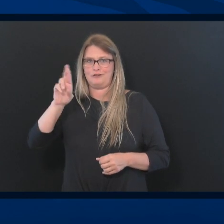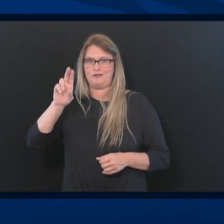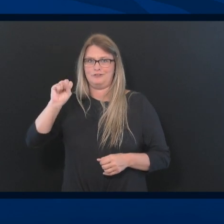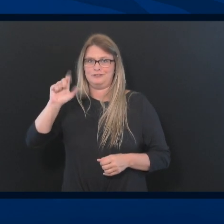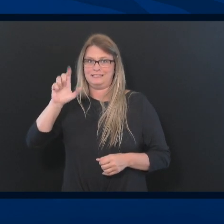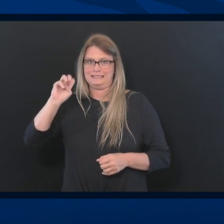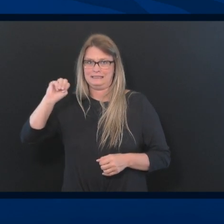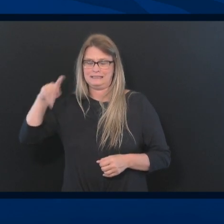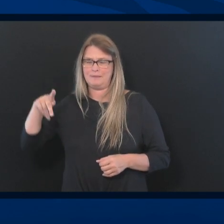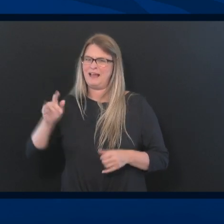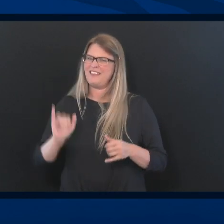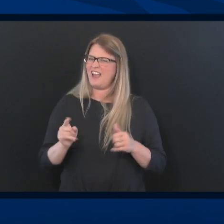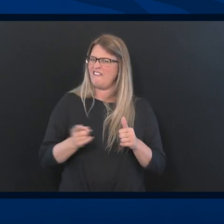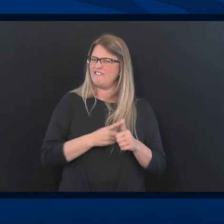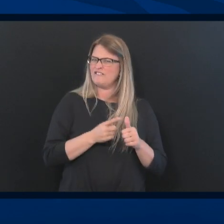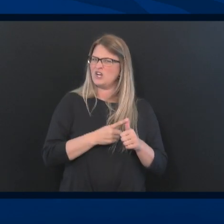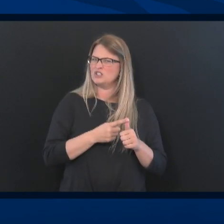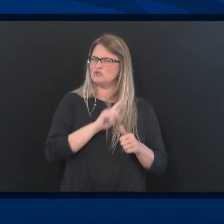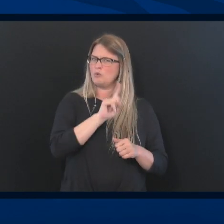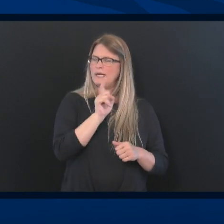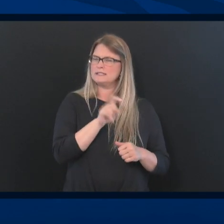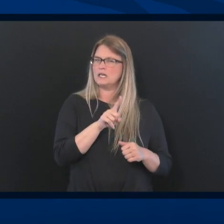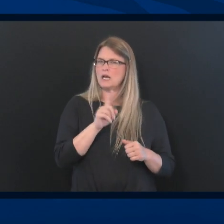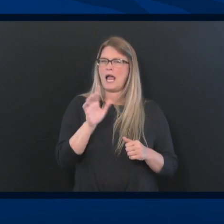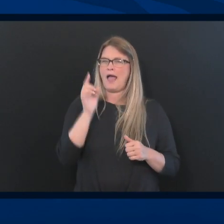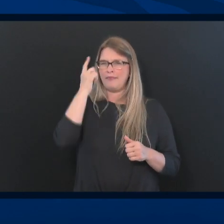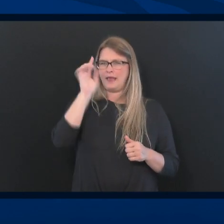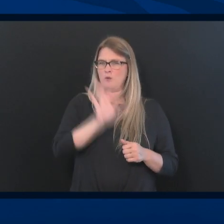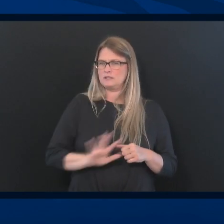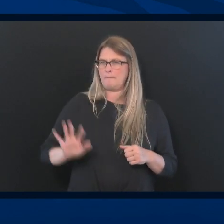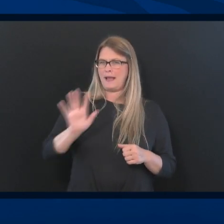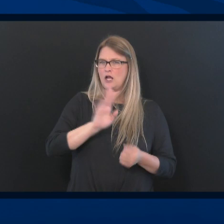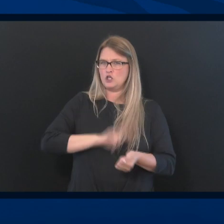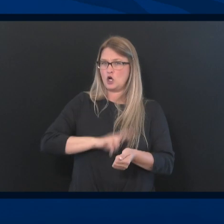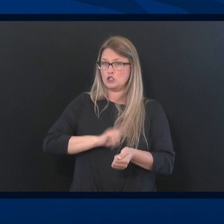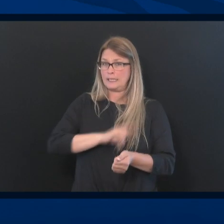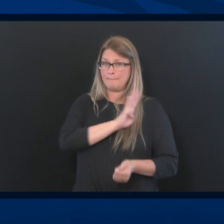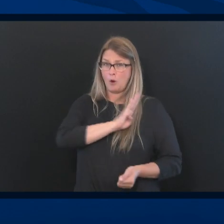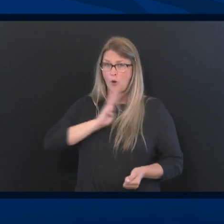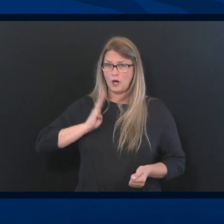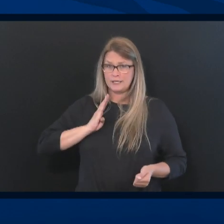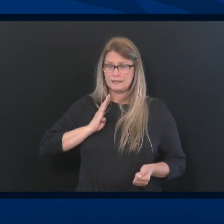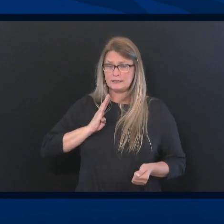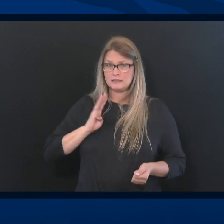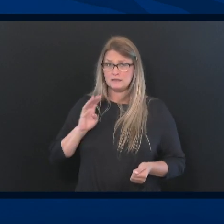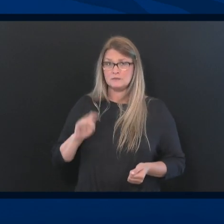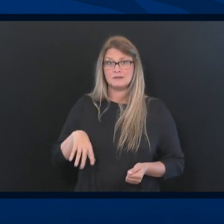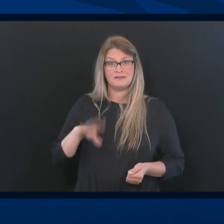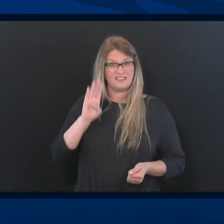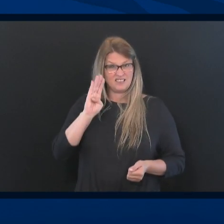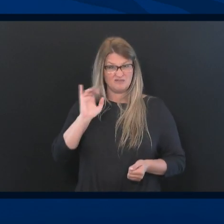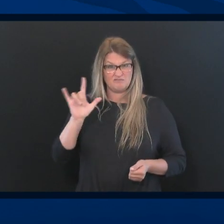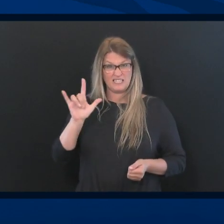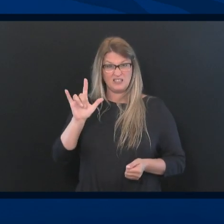of the question, I couldn't quite hear it, but it was something in regard to the nursing board, and maybe, Bill, you can just take them